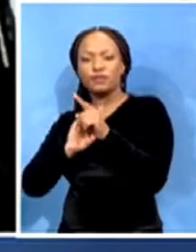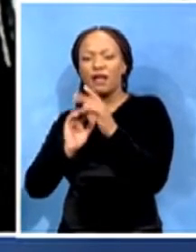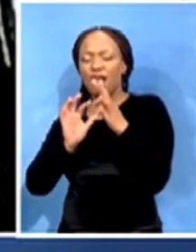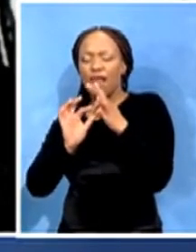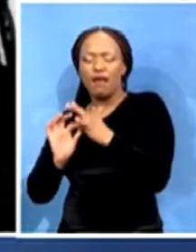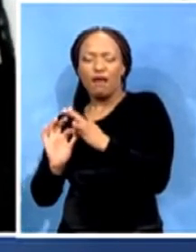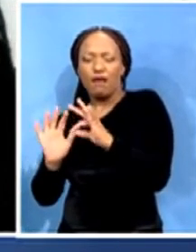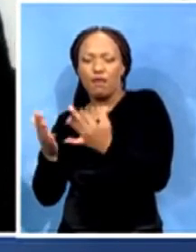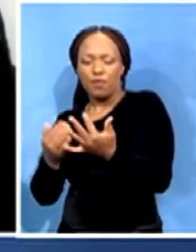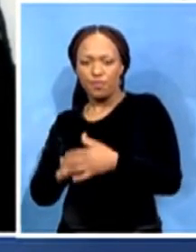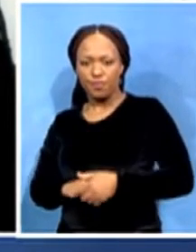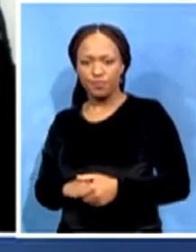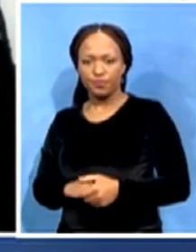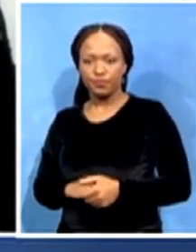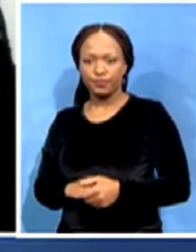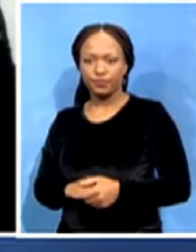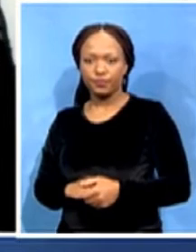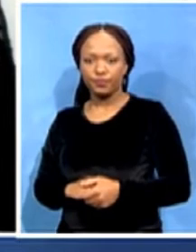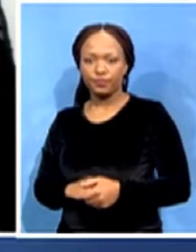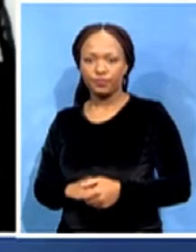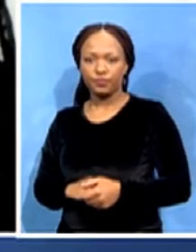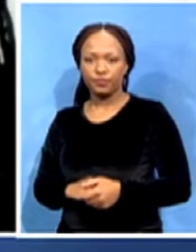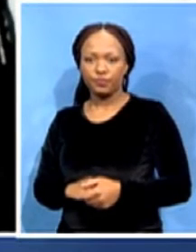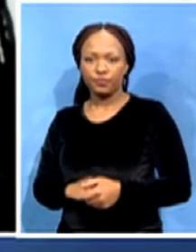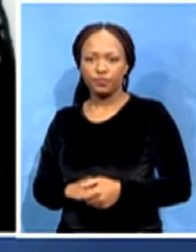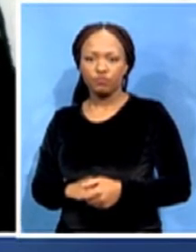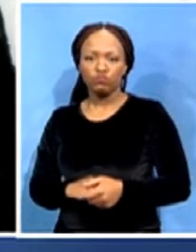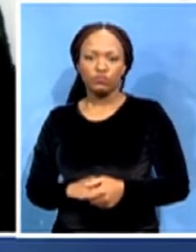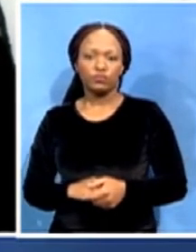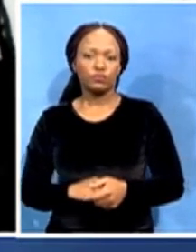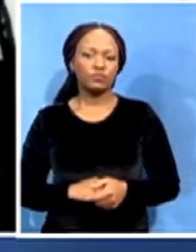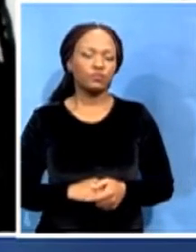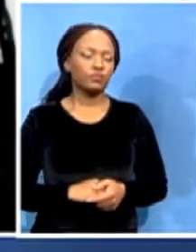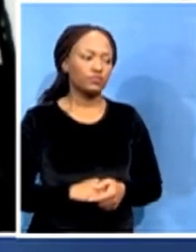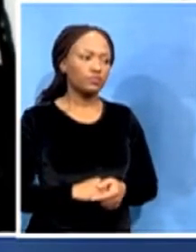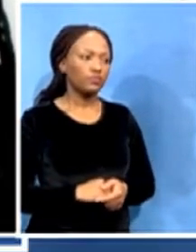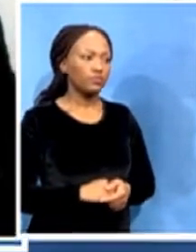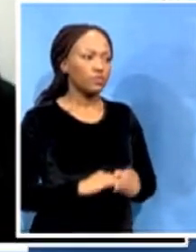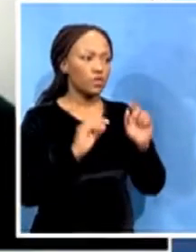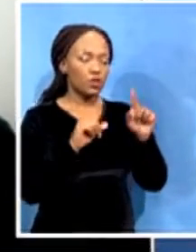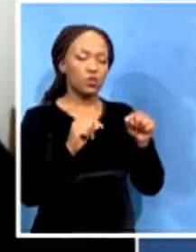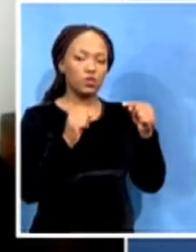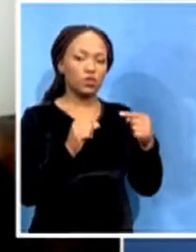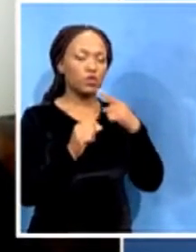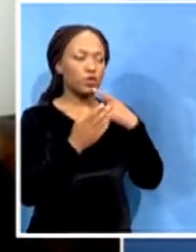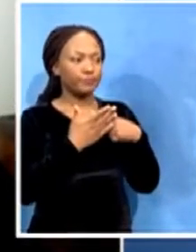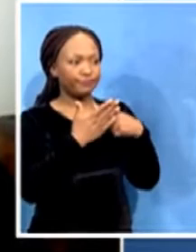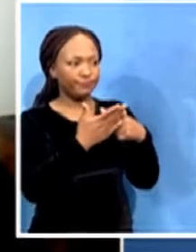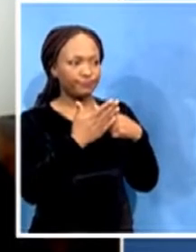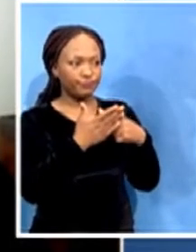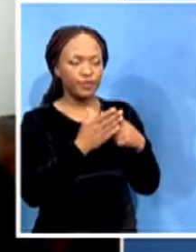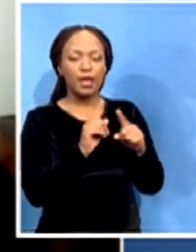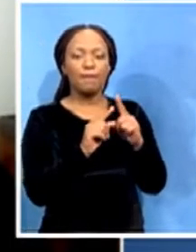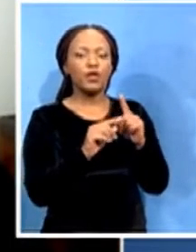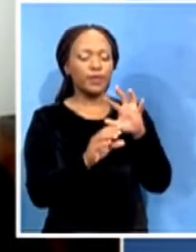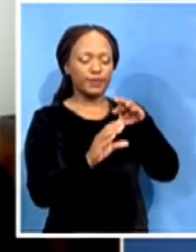You know, you cannot talk about this Constitution without talking about its history. You know, it is a historical